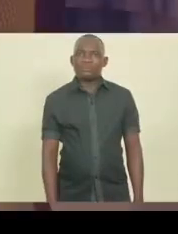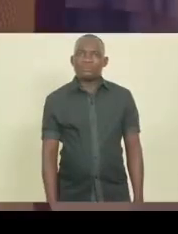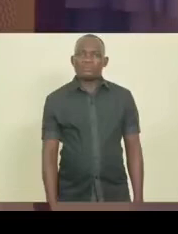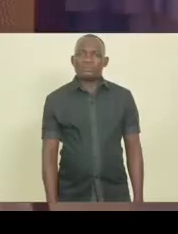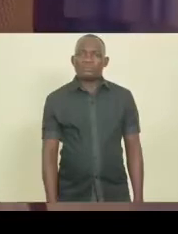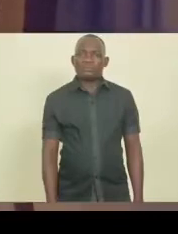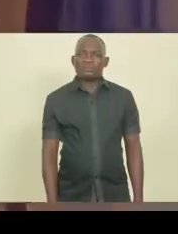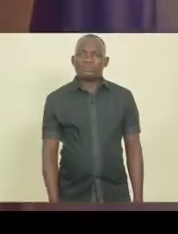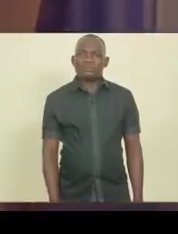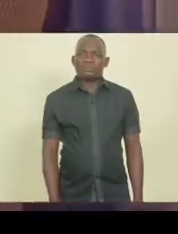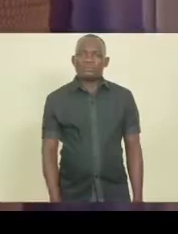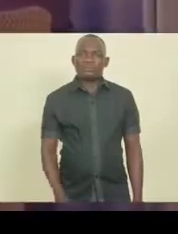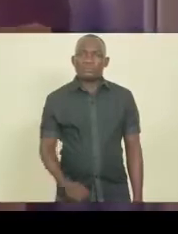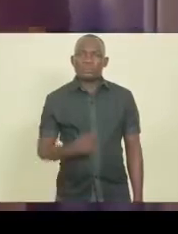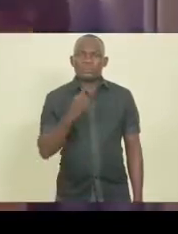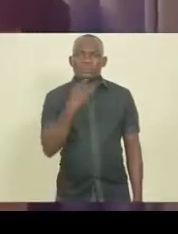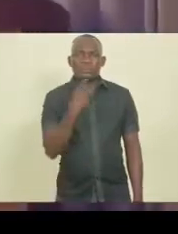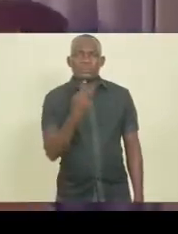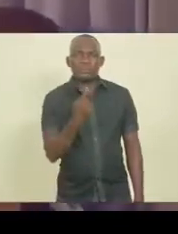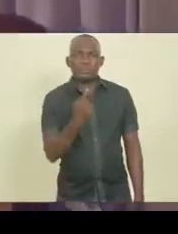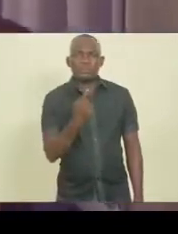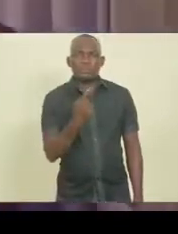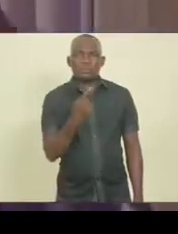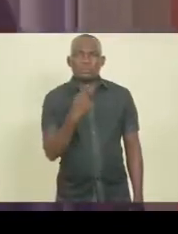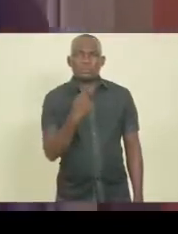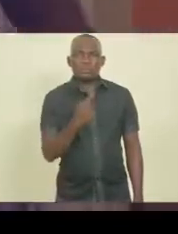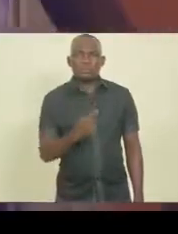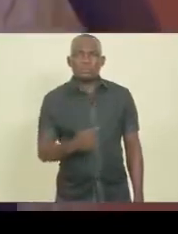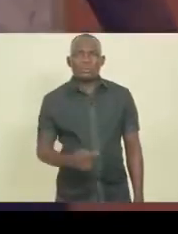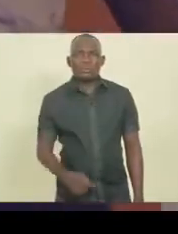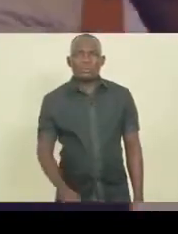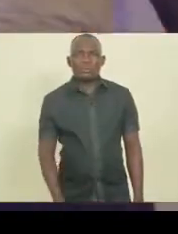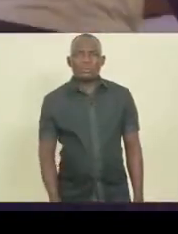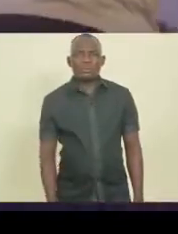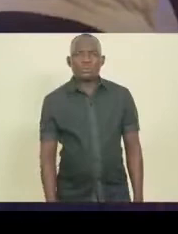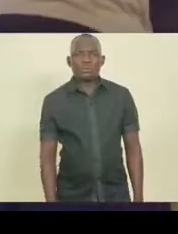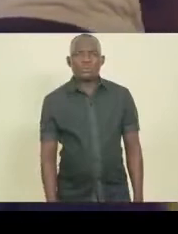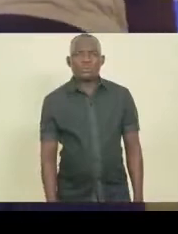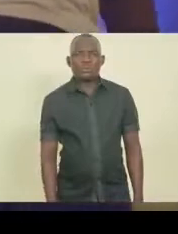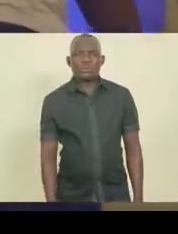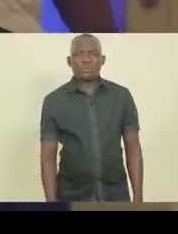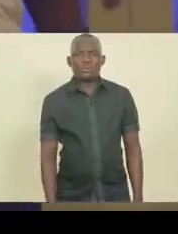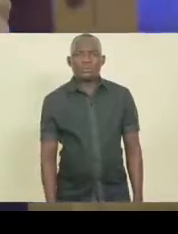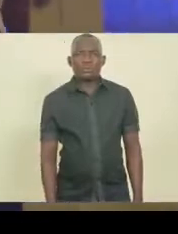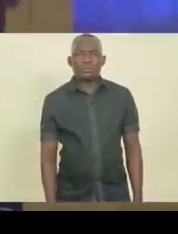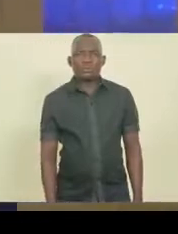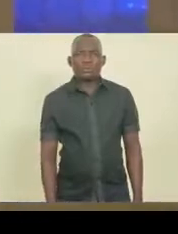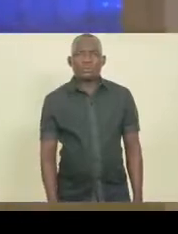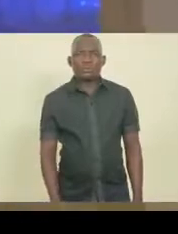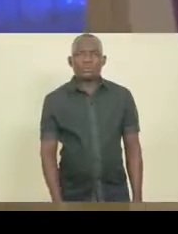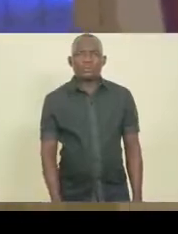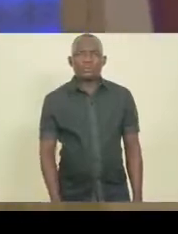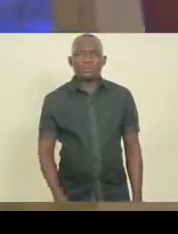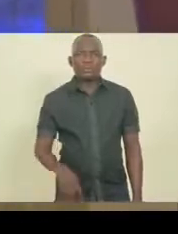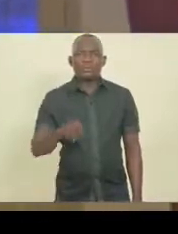a disability inclusive, accessible, and sustainable post-COVID-19 world, the Youth Bridge